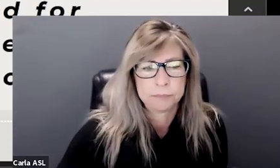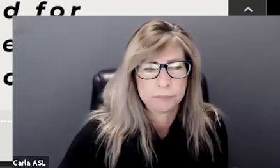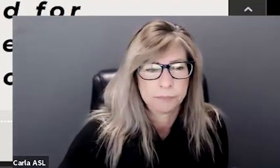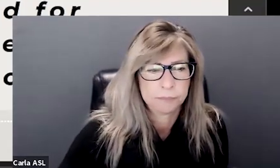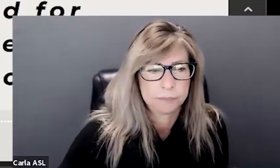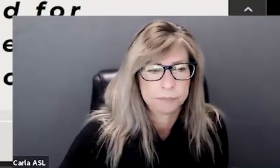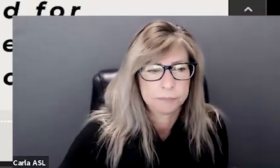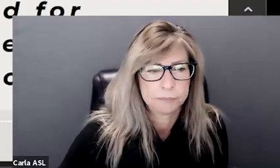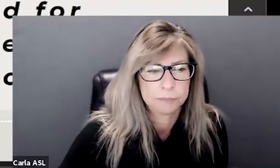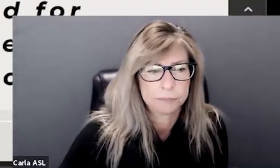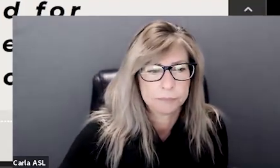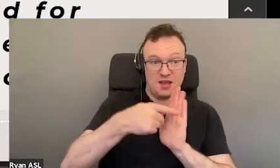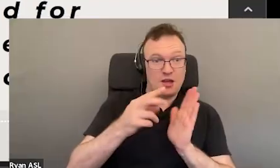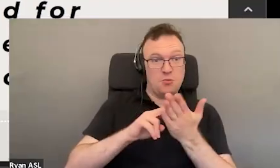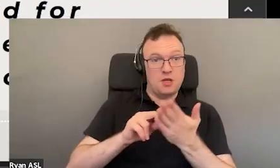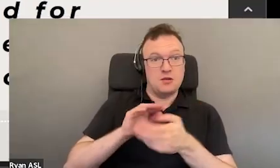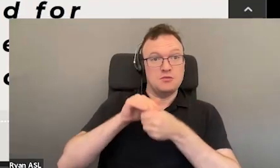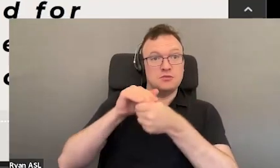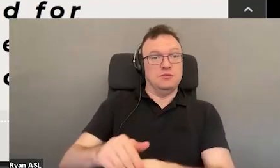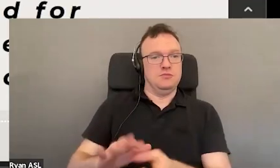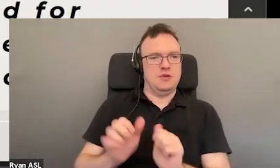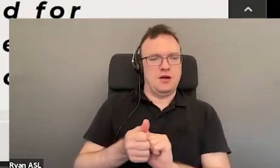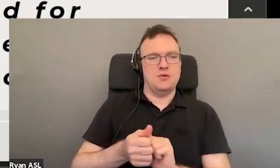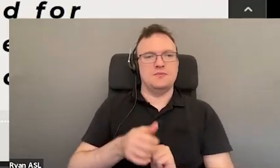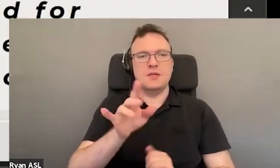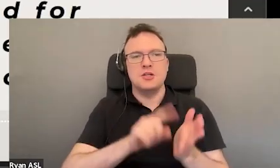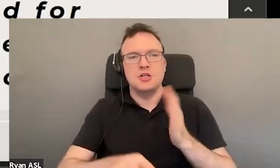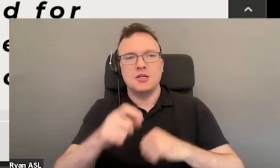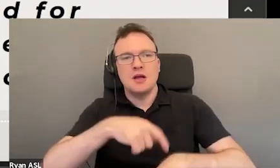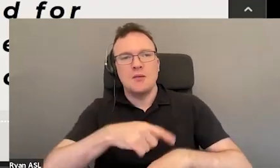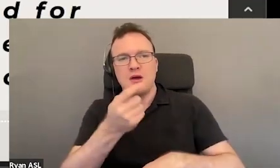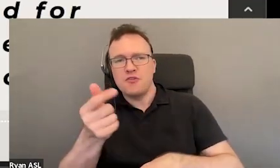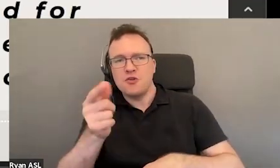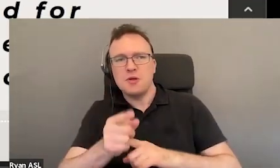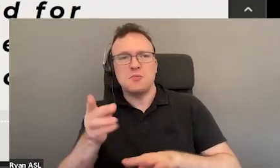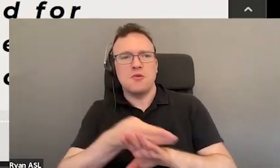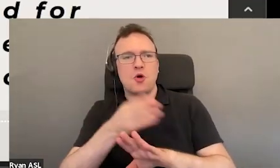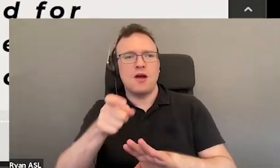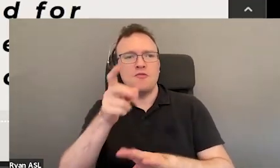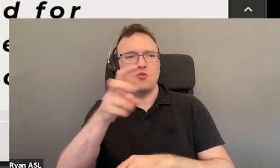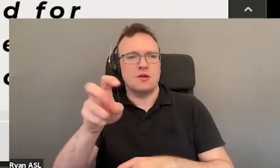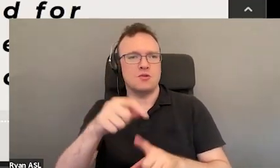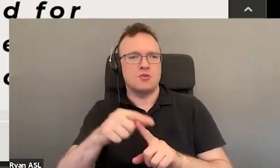like that? And just a time check, we have a few minutes before we would need to move into